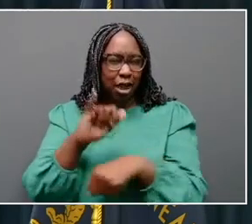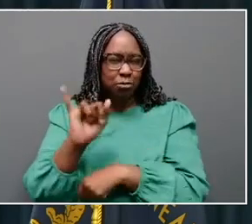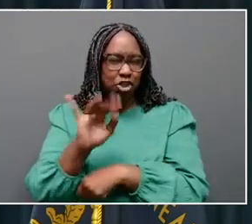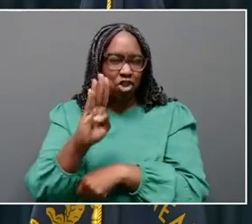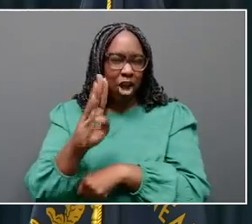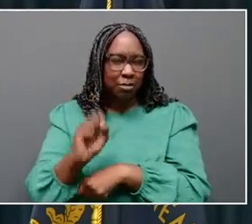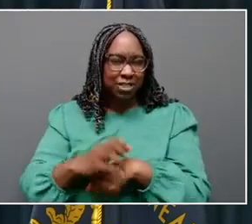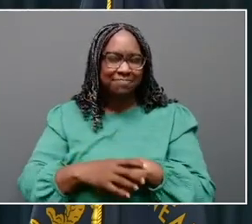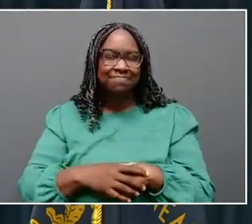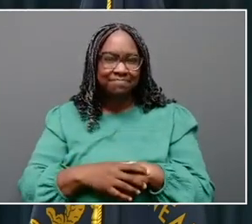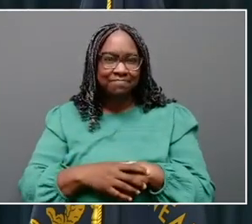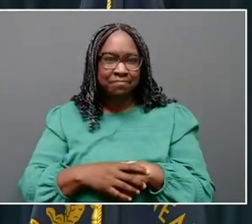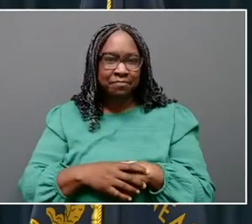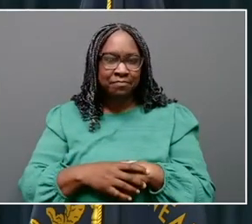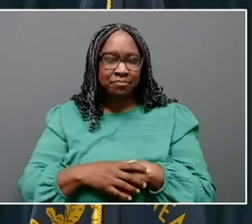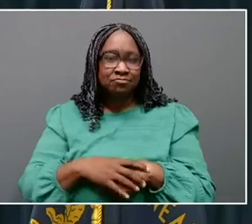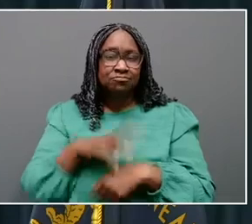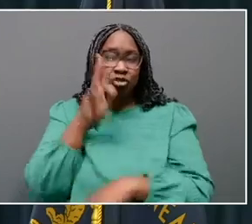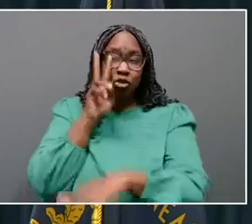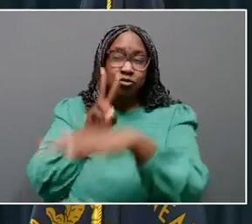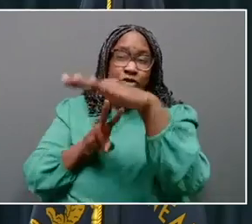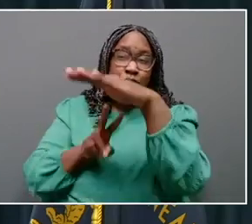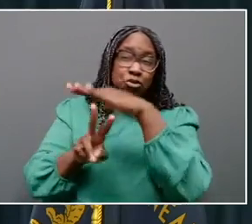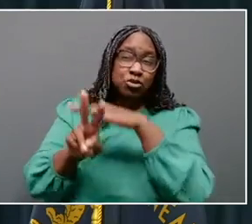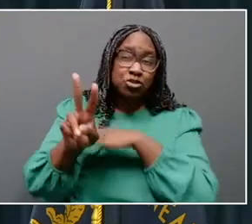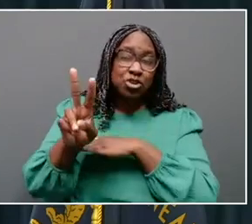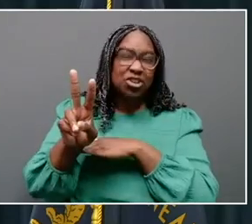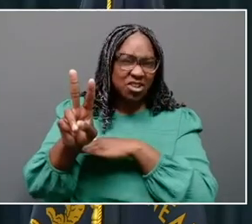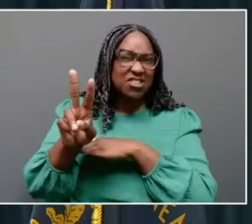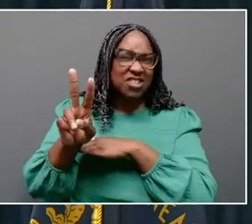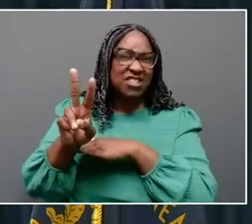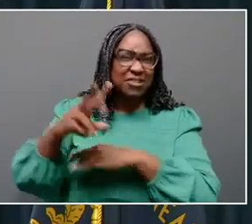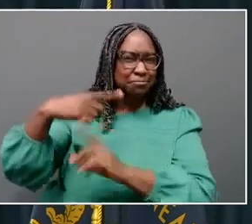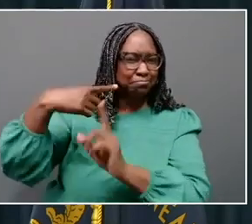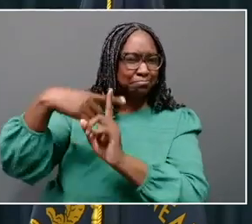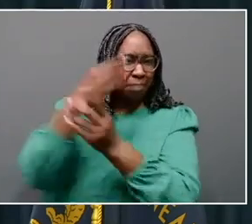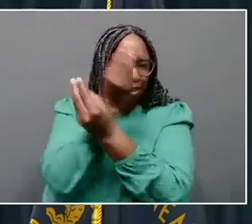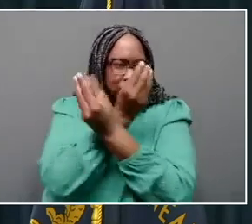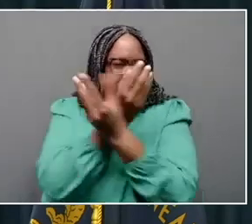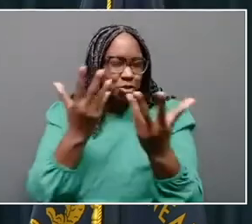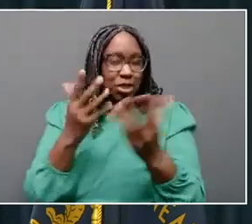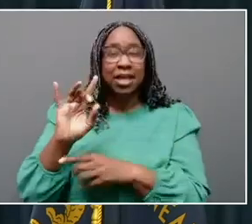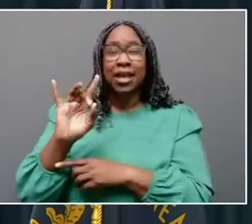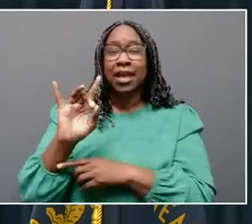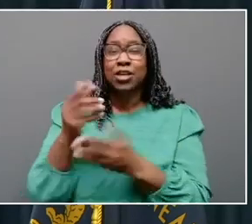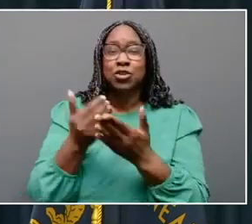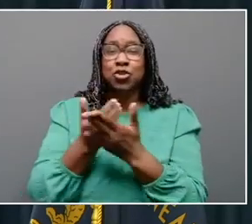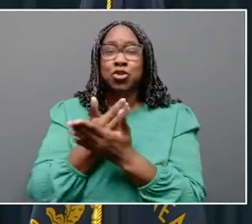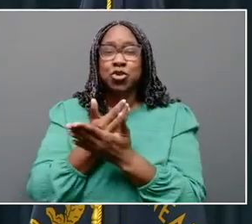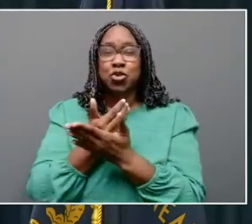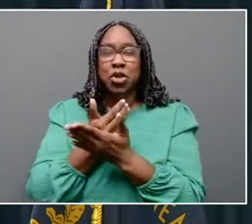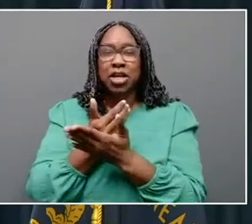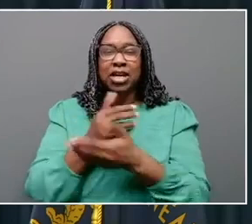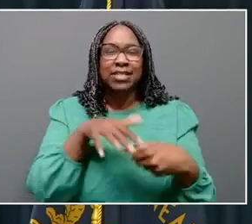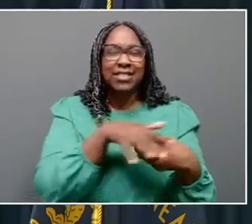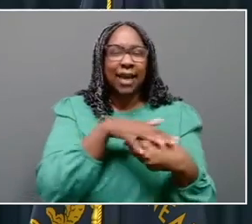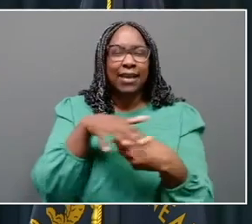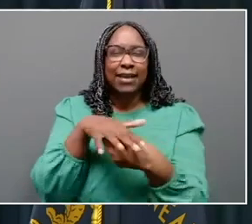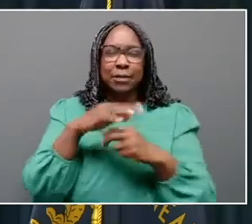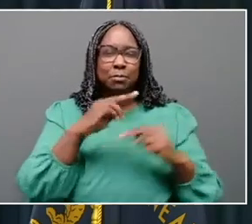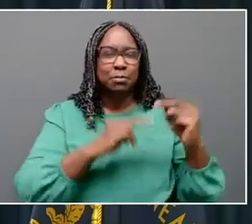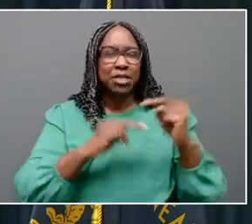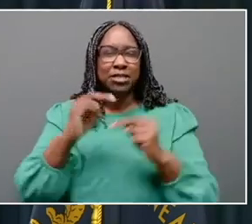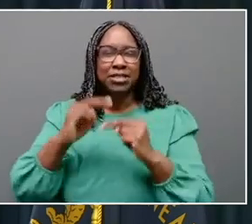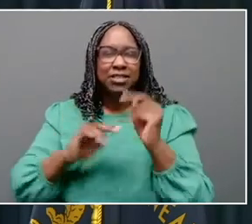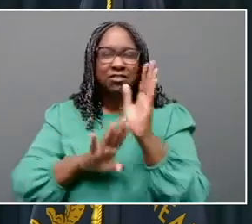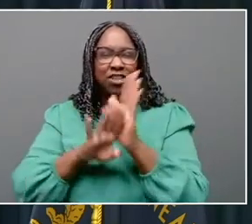we look into the future, we also have bright news today with 8 new site and building development projects that I'll